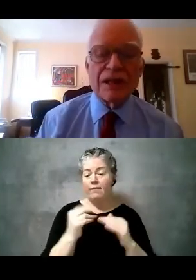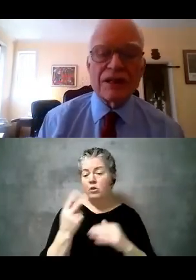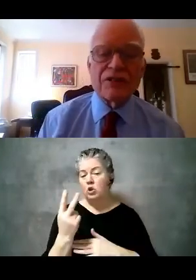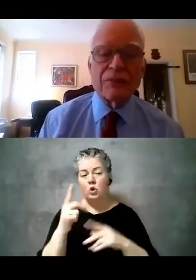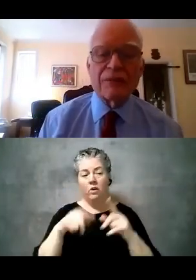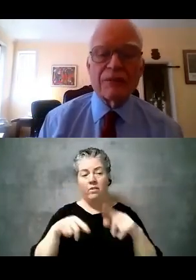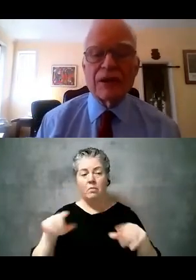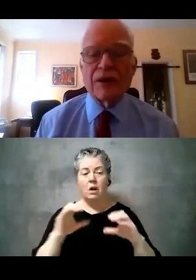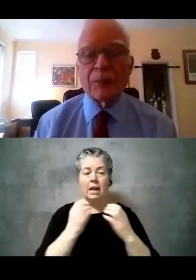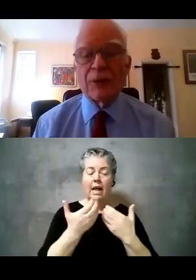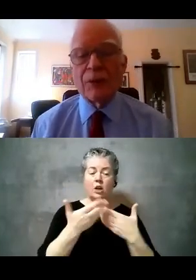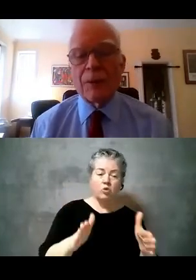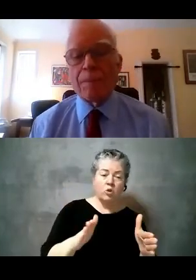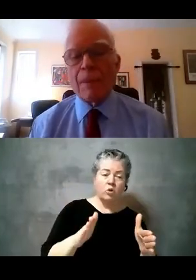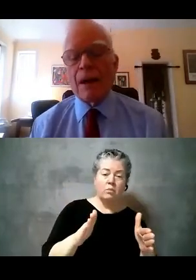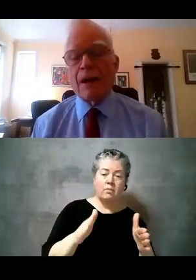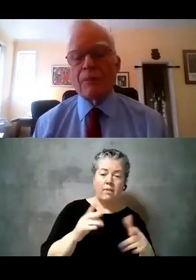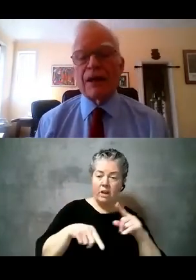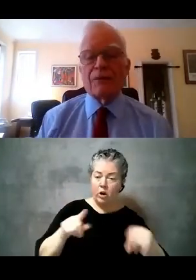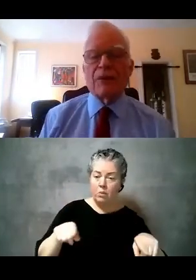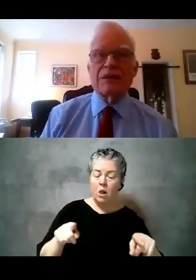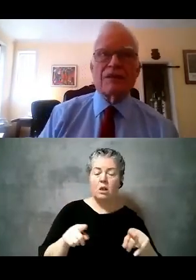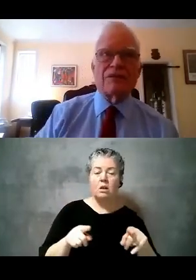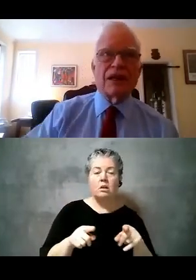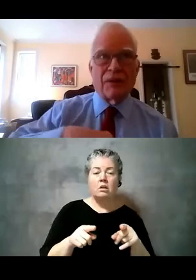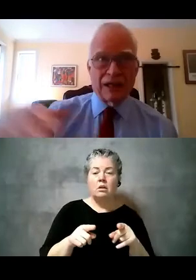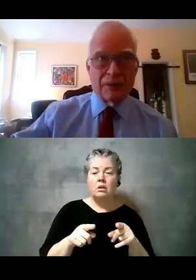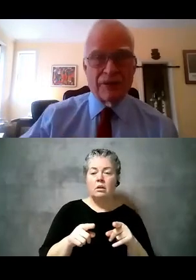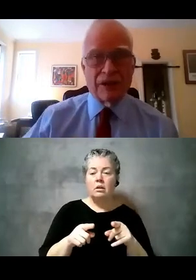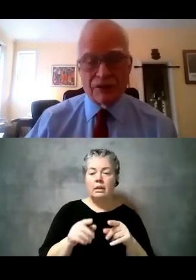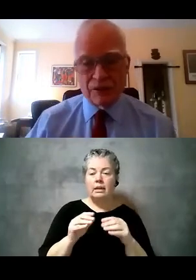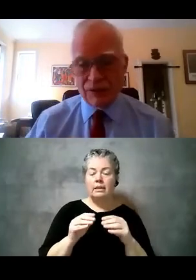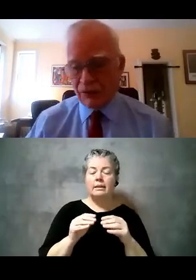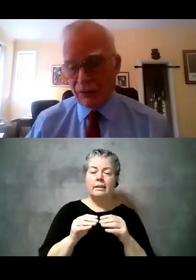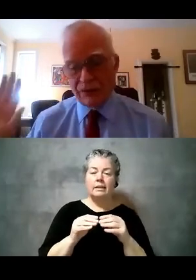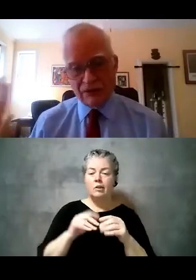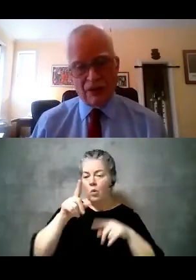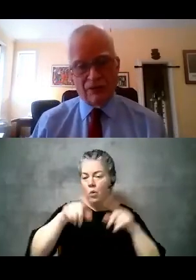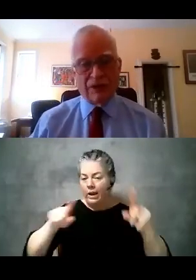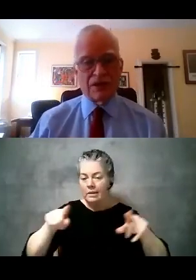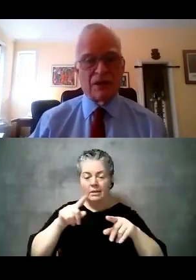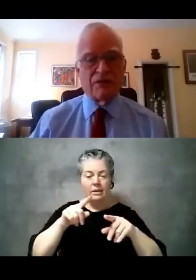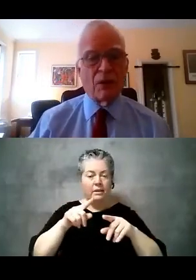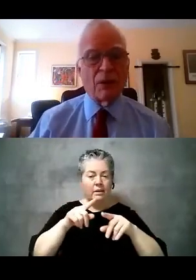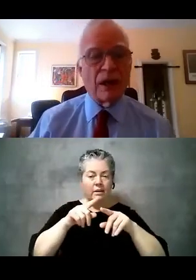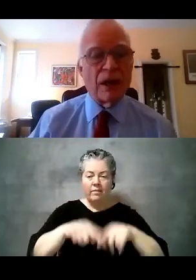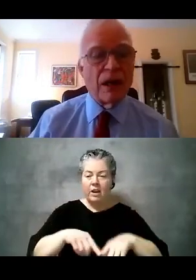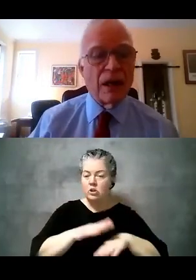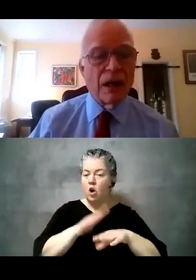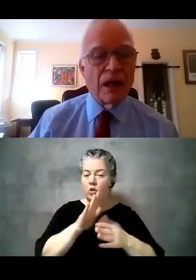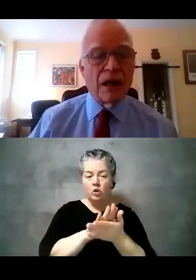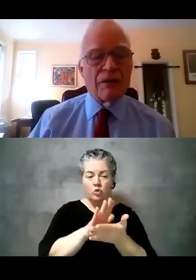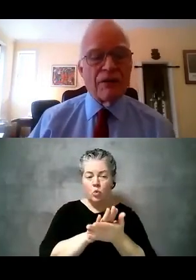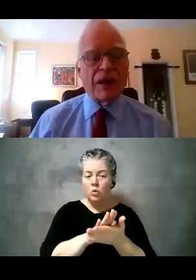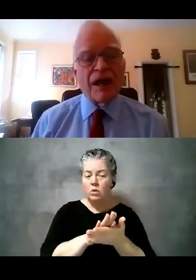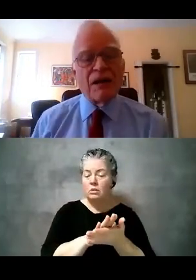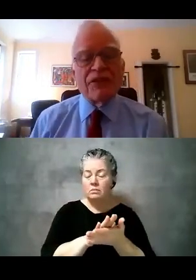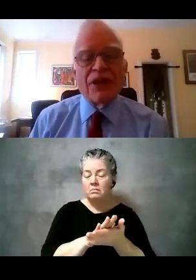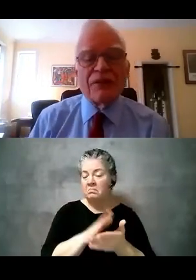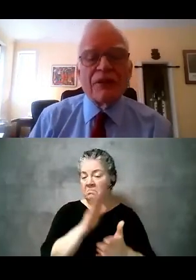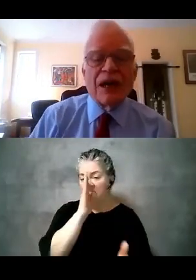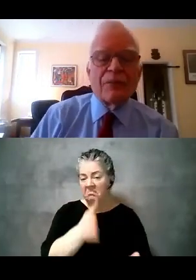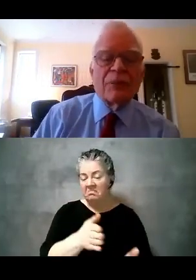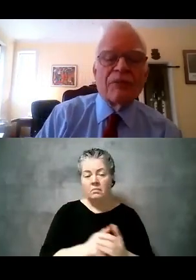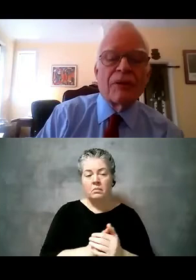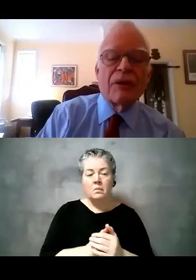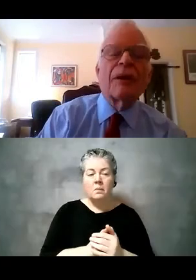It's a classroom level variable, and its effect randomly varies over schools. It's all very straightforward. The economists